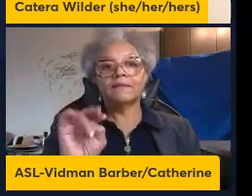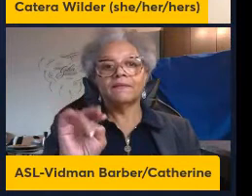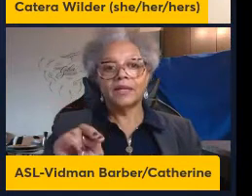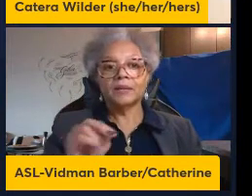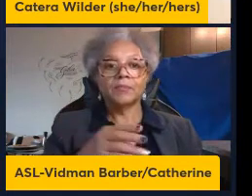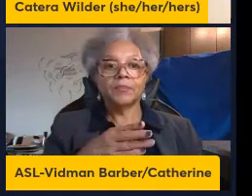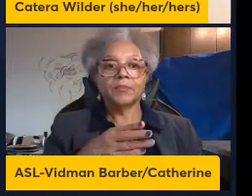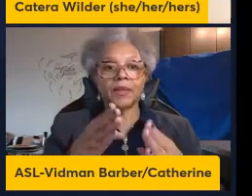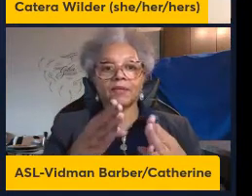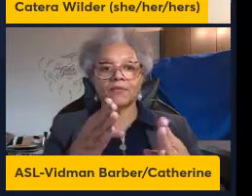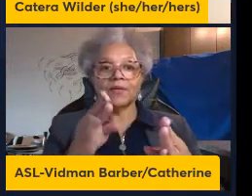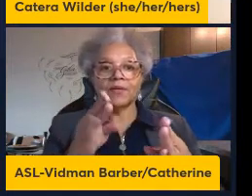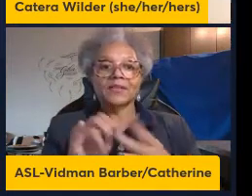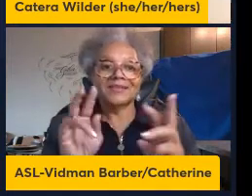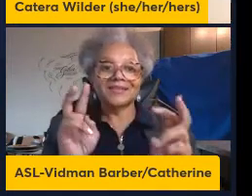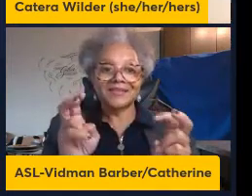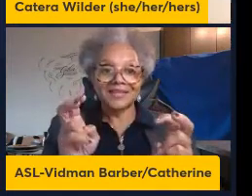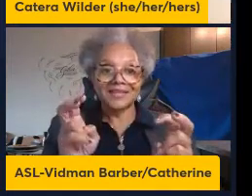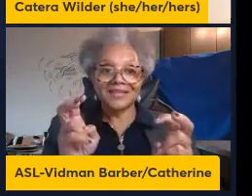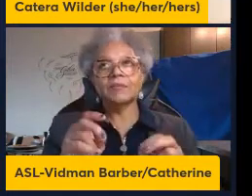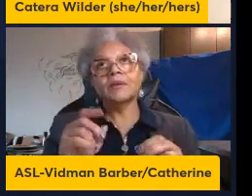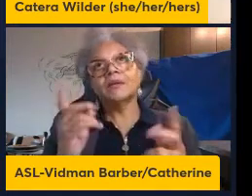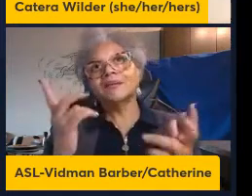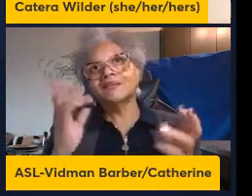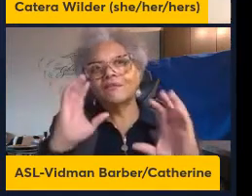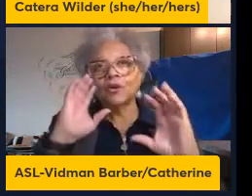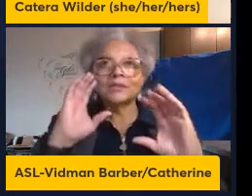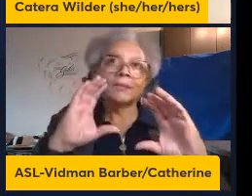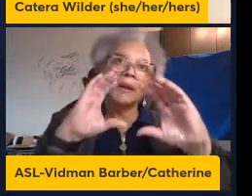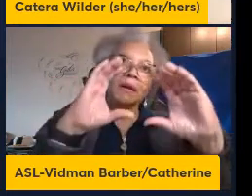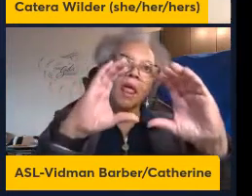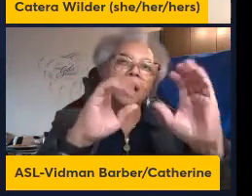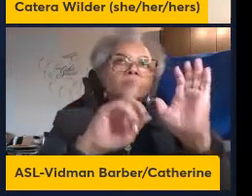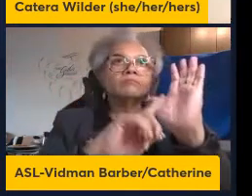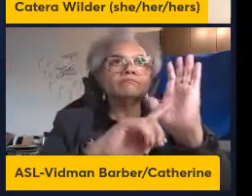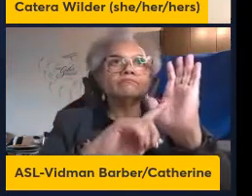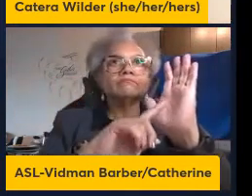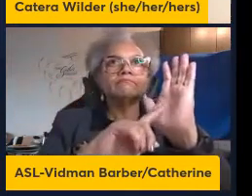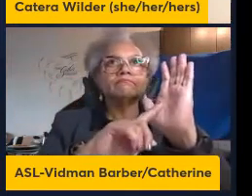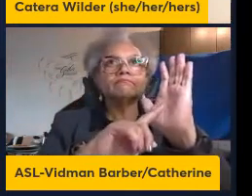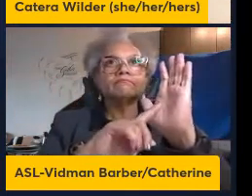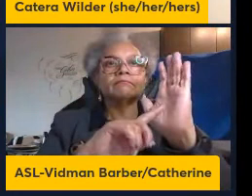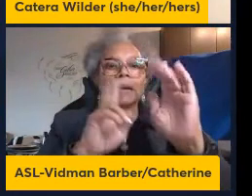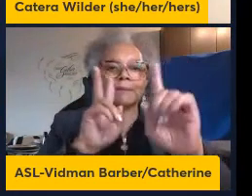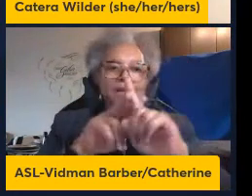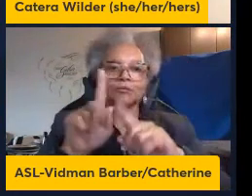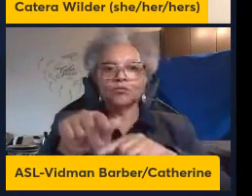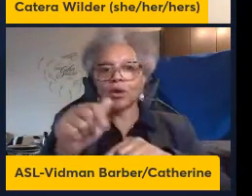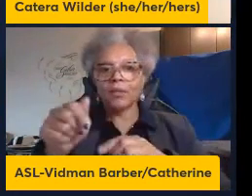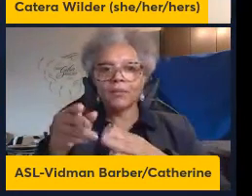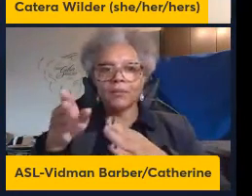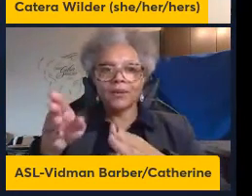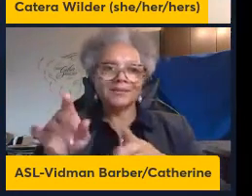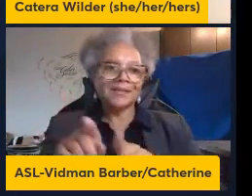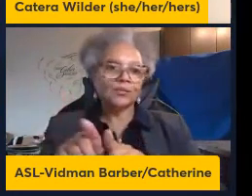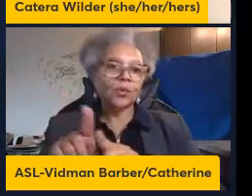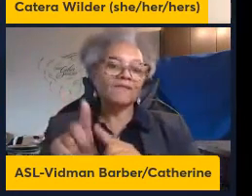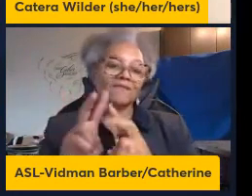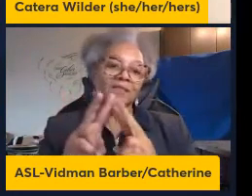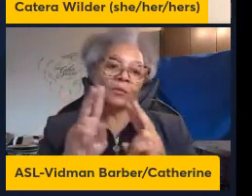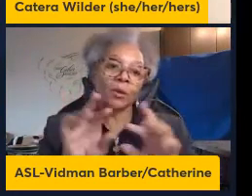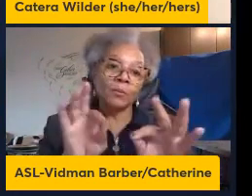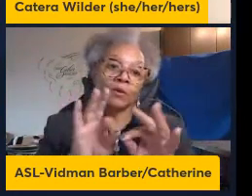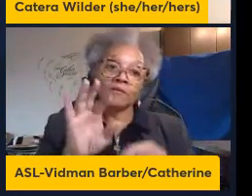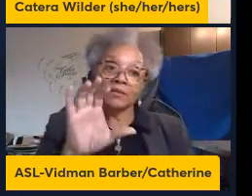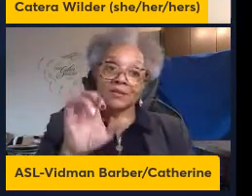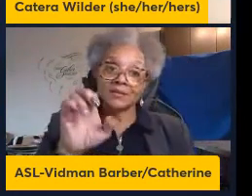of a theme or thought could be taken or applied to other pathways as well, where it's really important for the cell to be